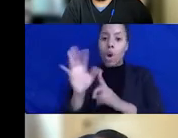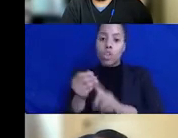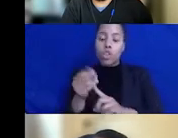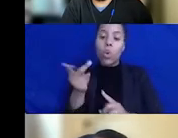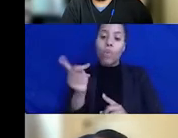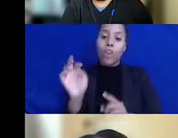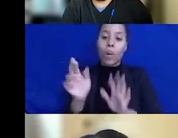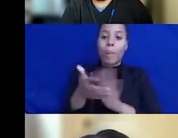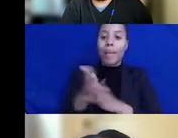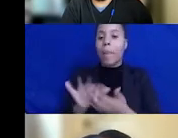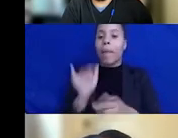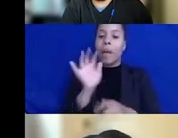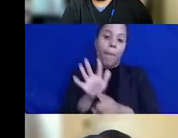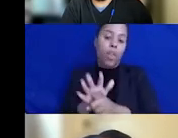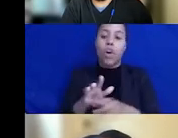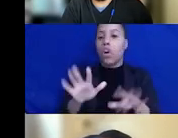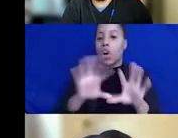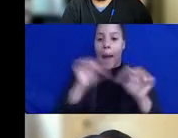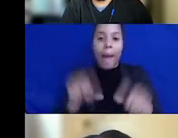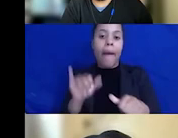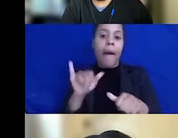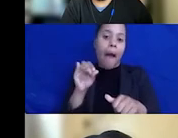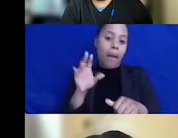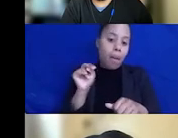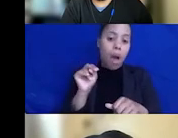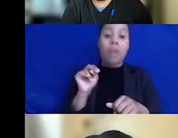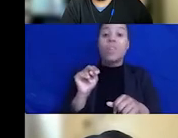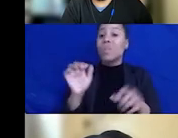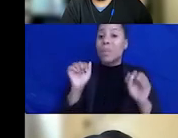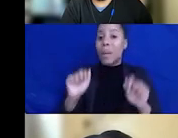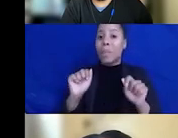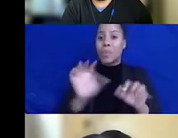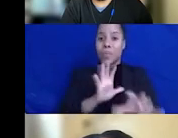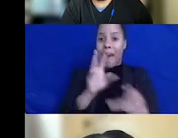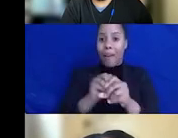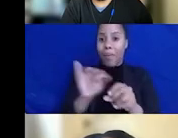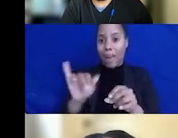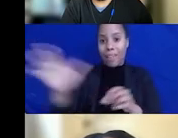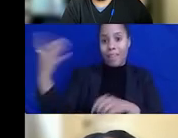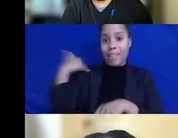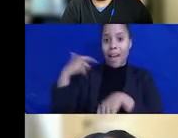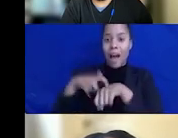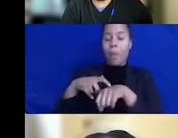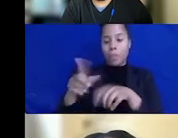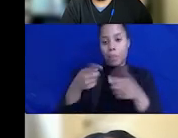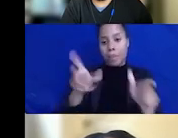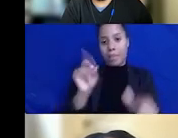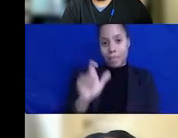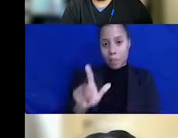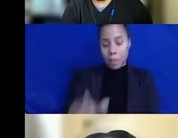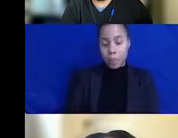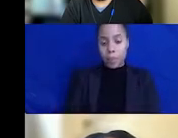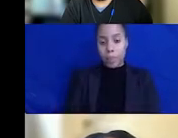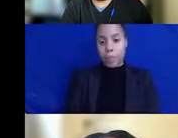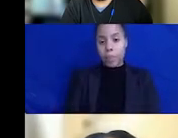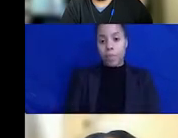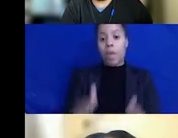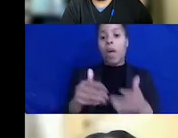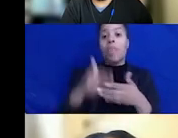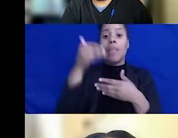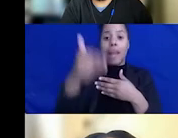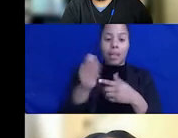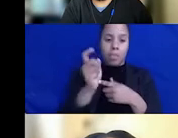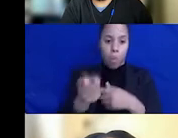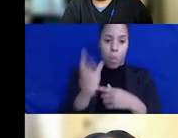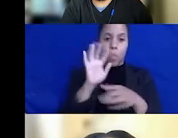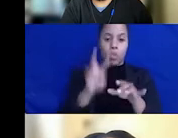willingness to even try to tackle this was a big deal for the time. Now, the next big moment we're gonna jump to, because as Myaisha